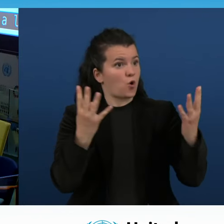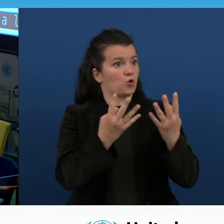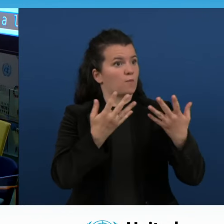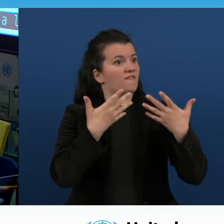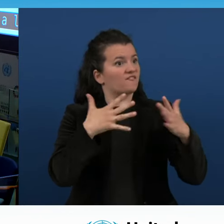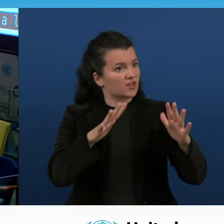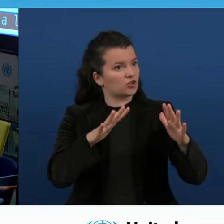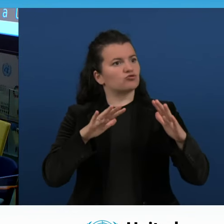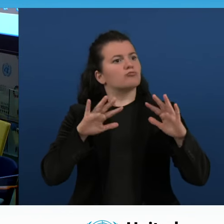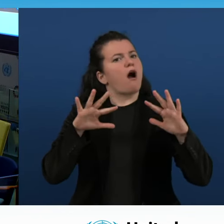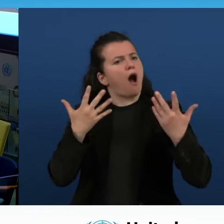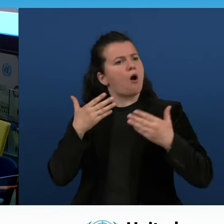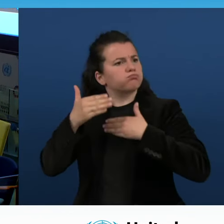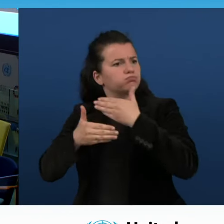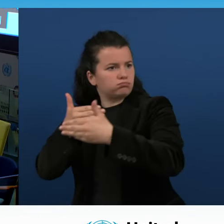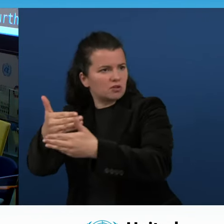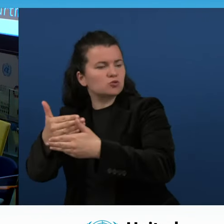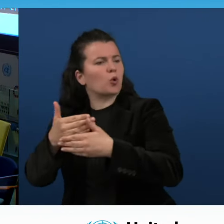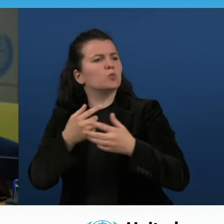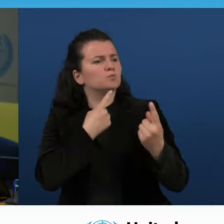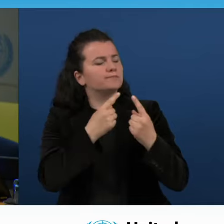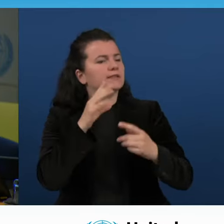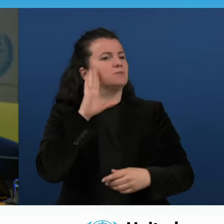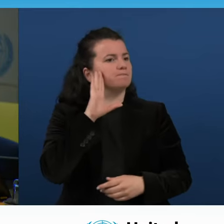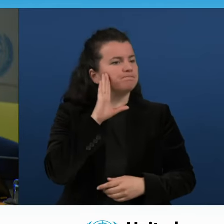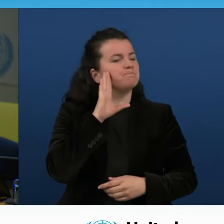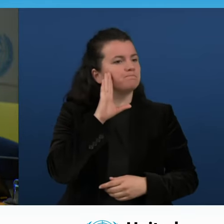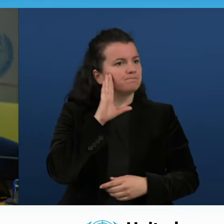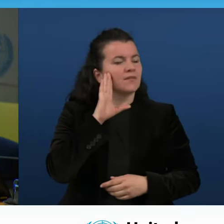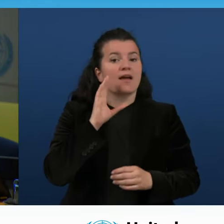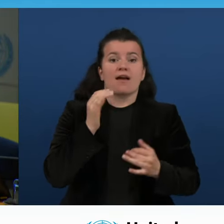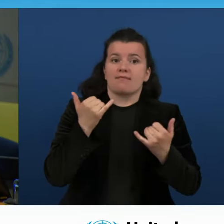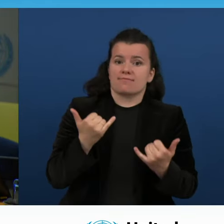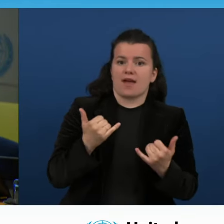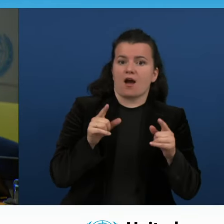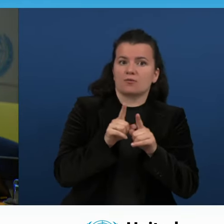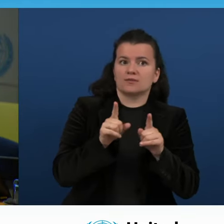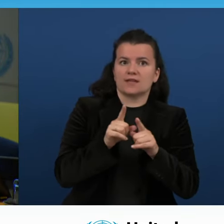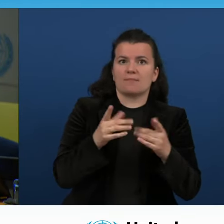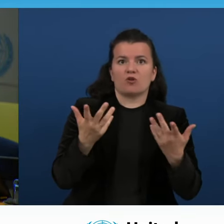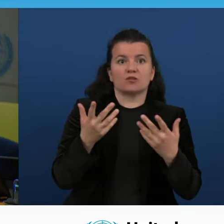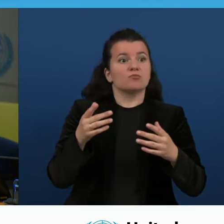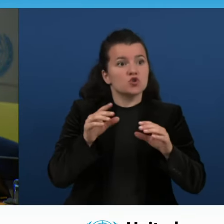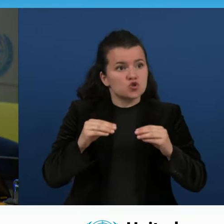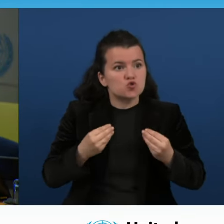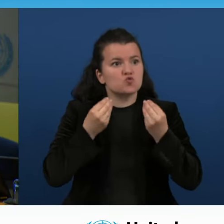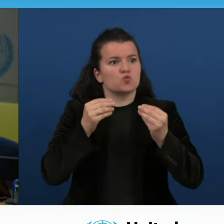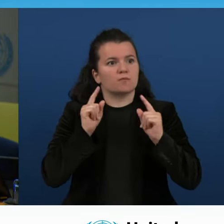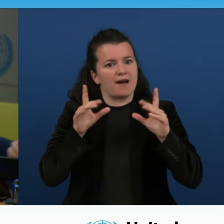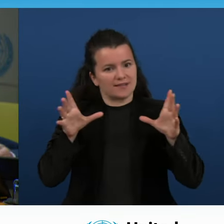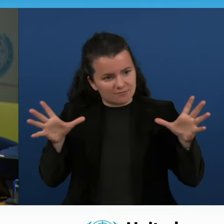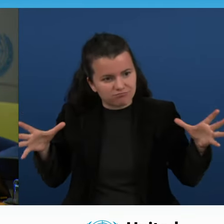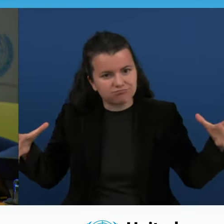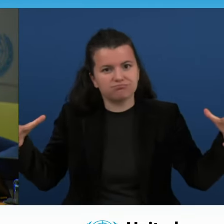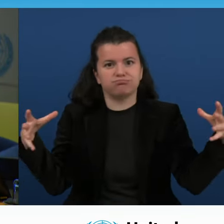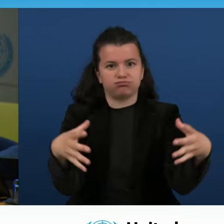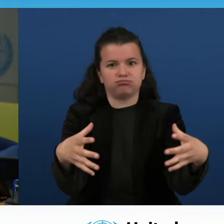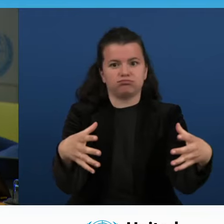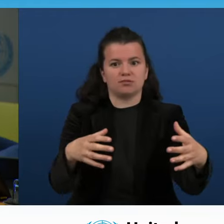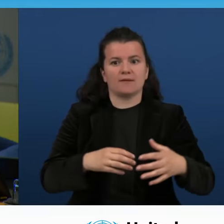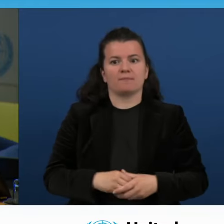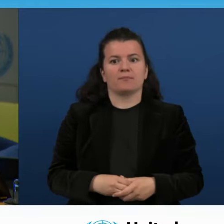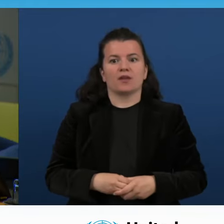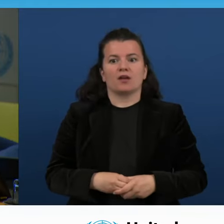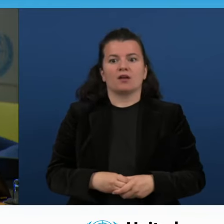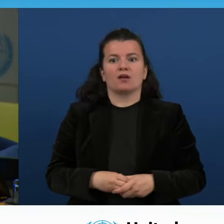youth can take. The first one is really to use the momentum to rally youth. You're going to get to engage and network with a lot of youth